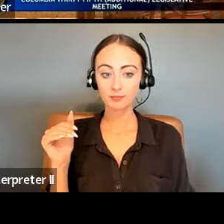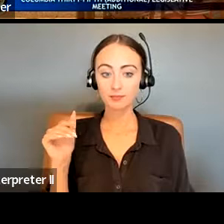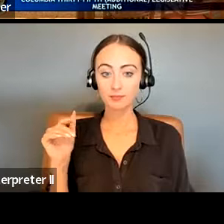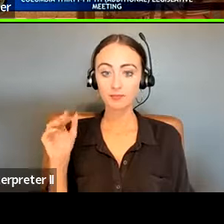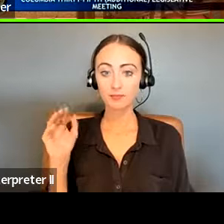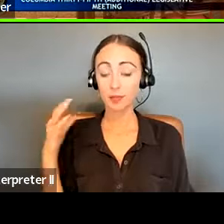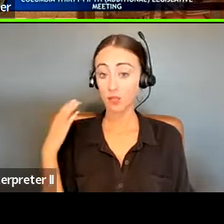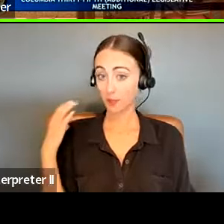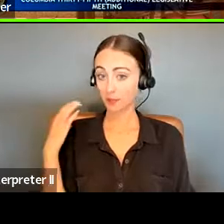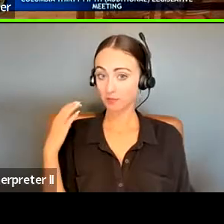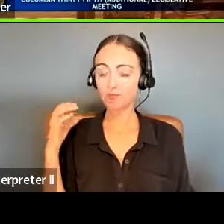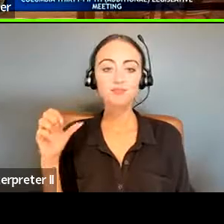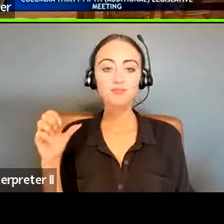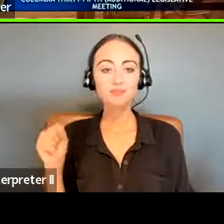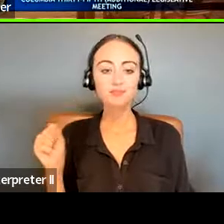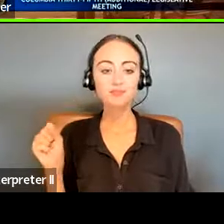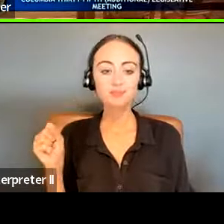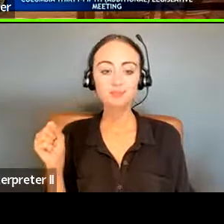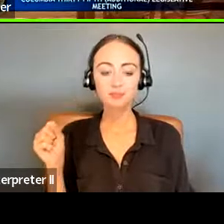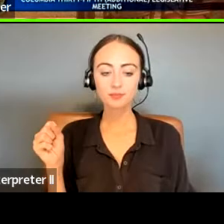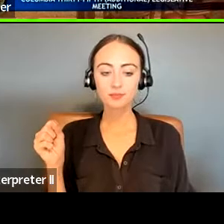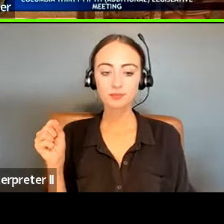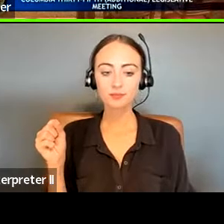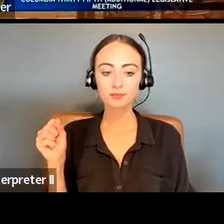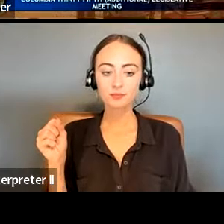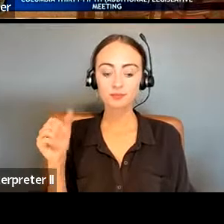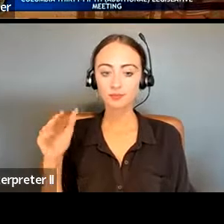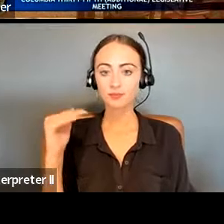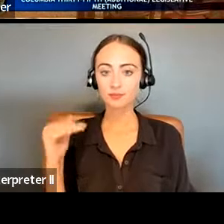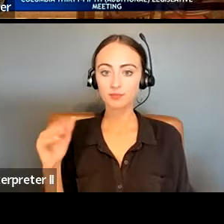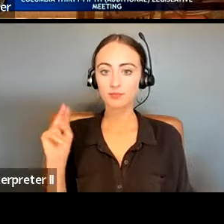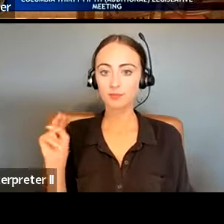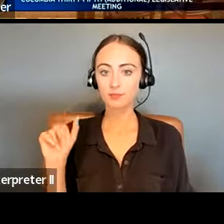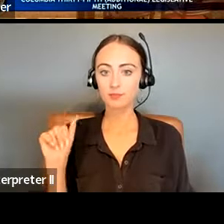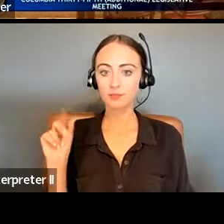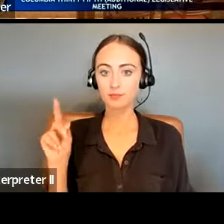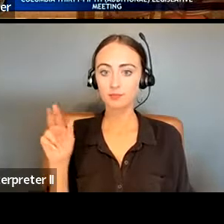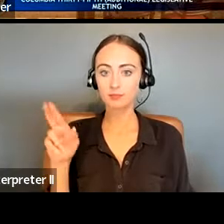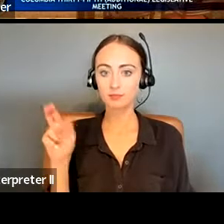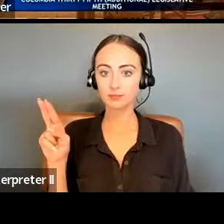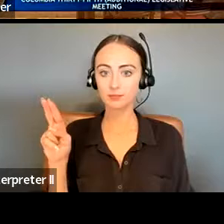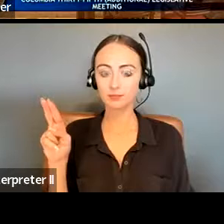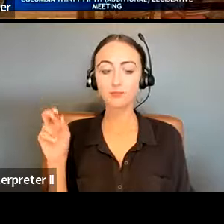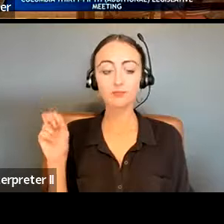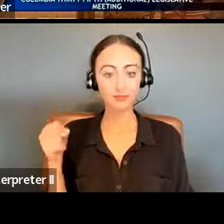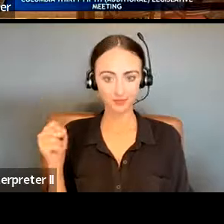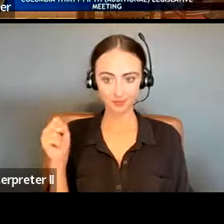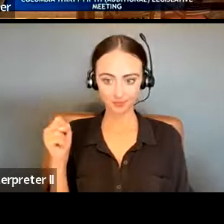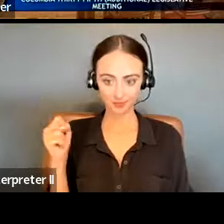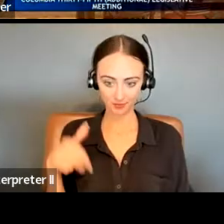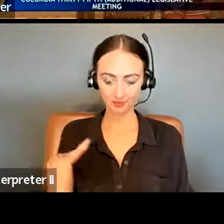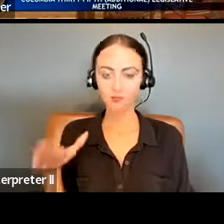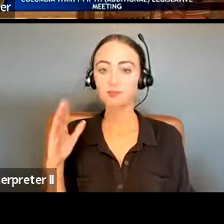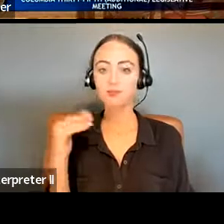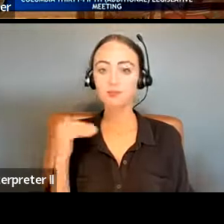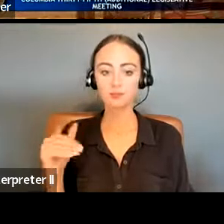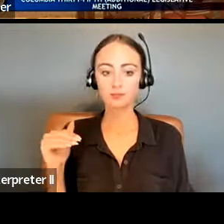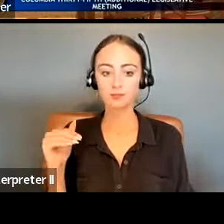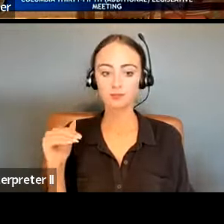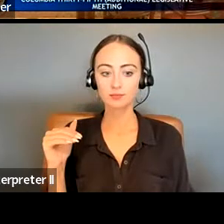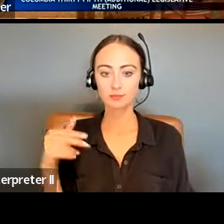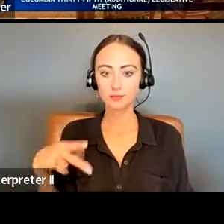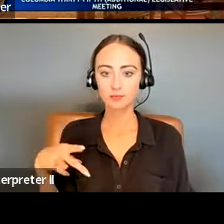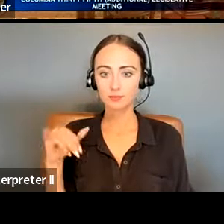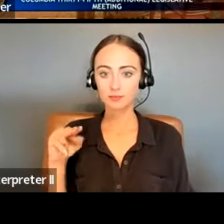Mendelson. Yes. Chairman Mendelson votes yes. Councilmember Nadeau. Yes. Councilmember Nadeau votes yes.